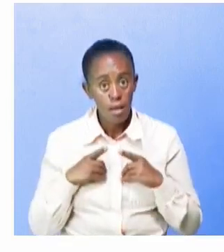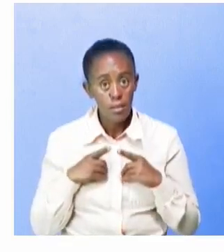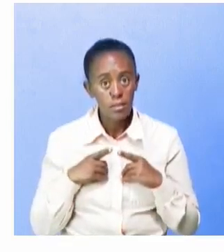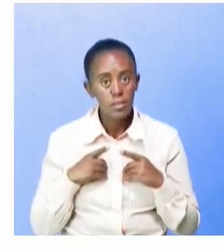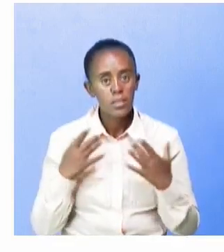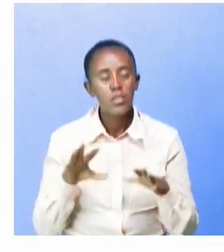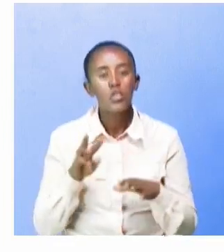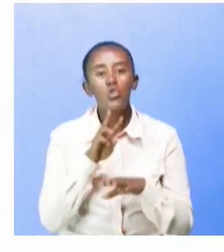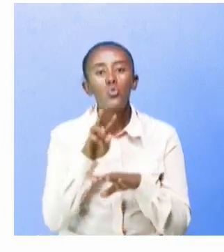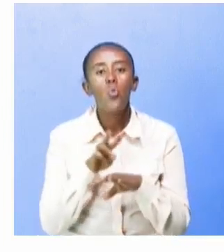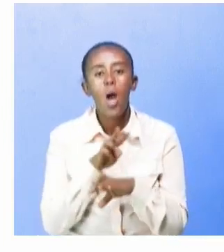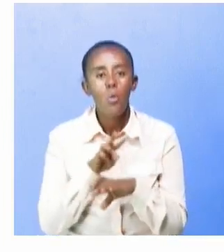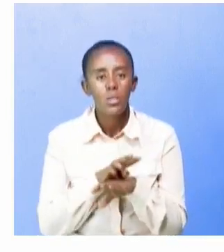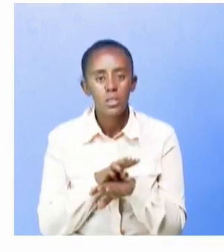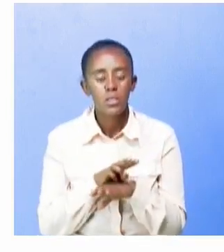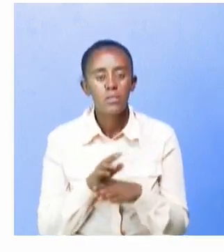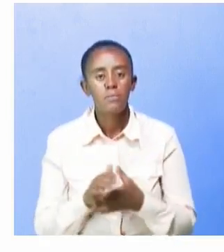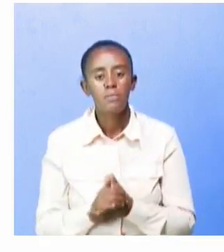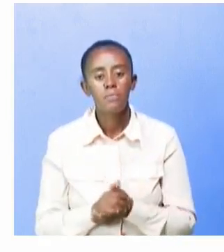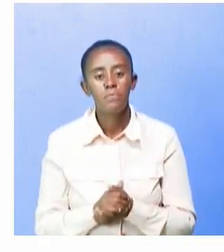2 hours